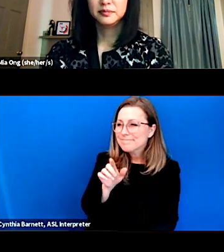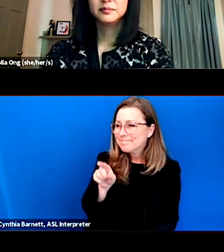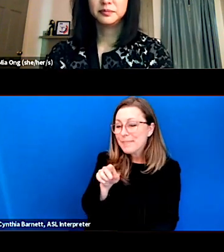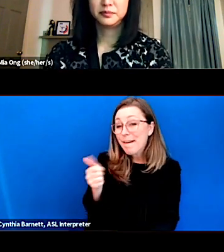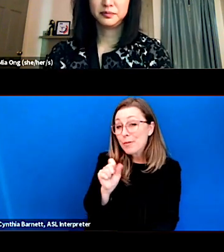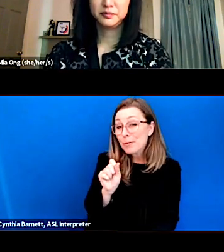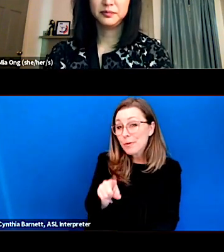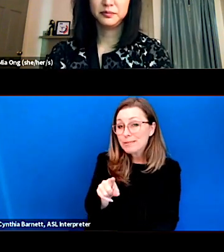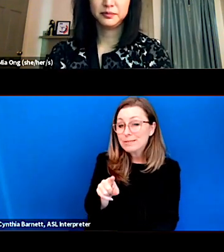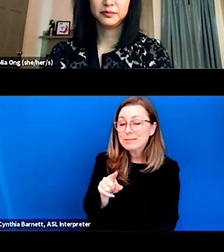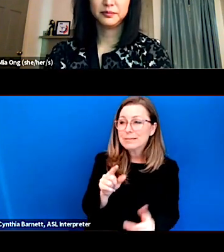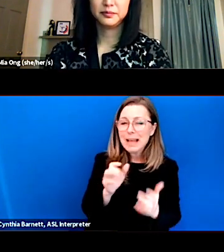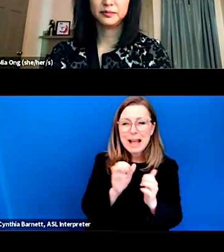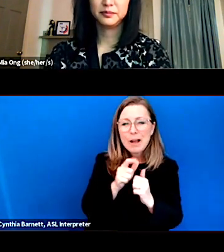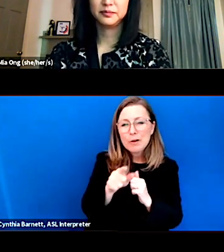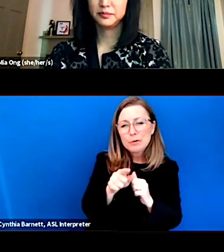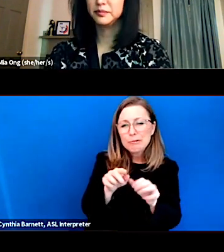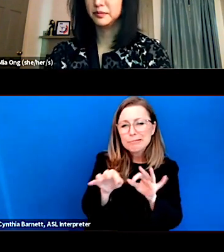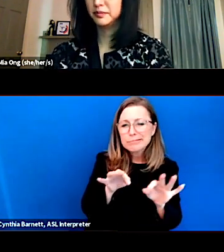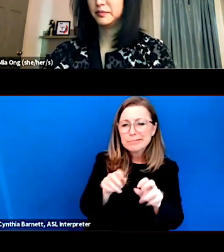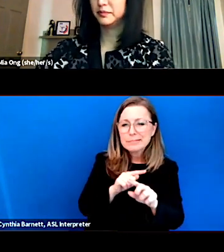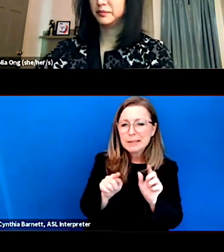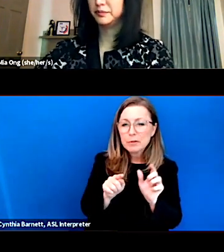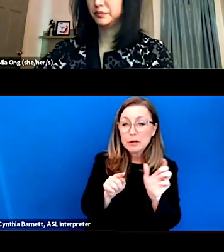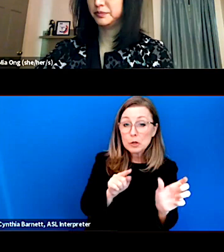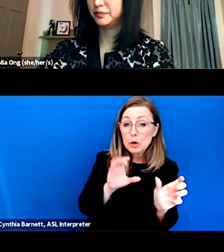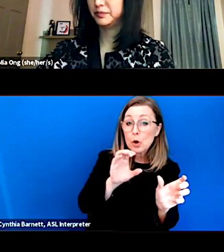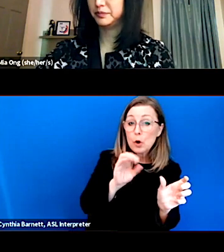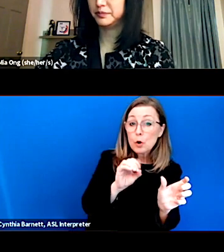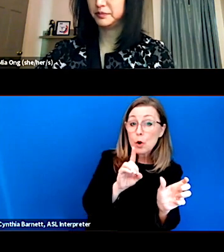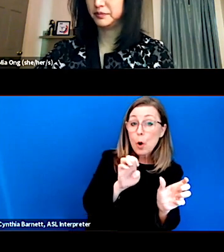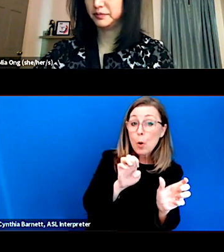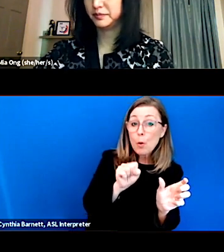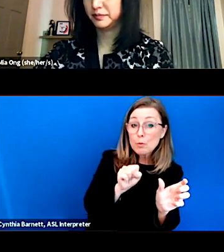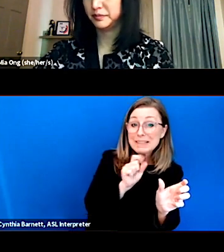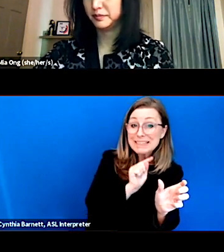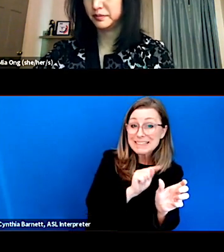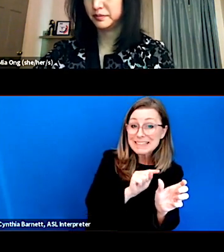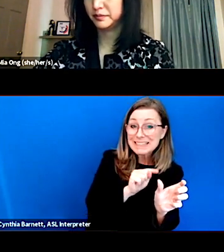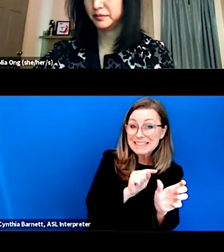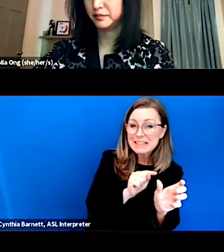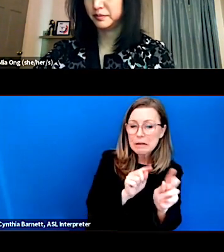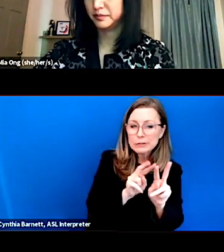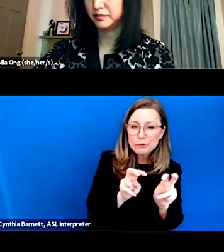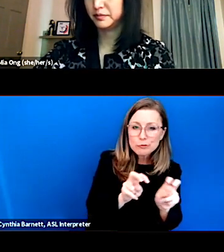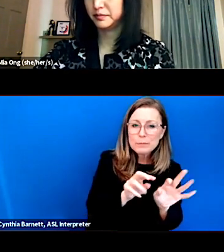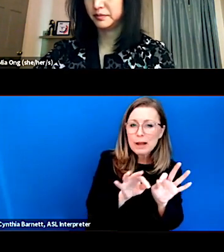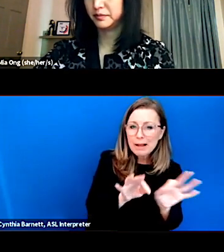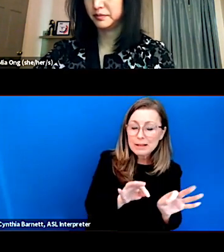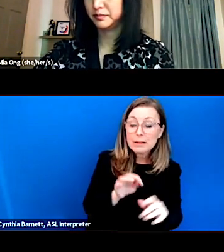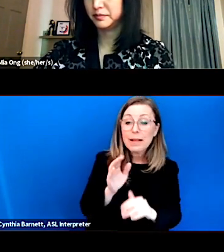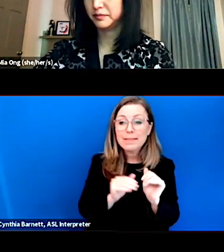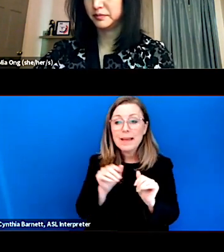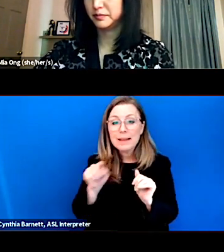descriptive themes, analytic themes, from coding using content analysis that generate a